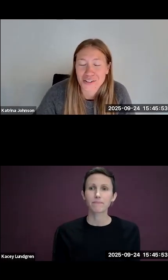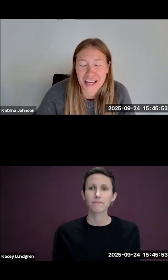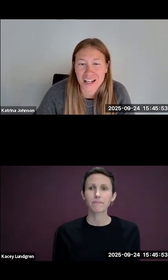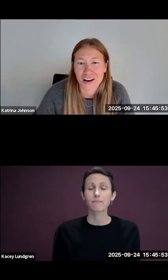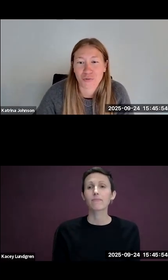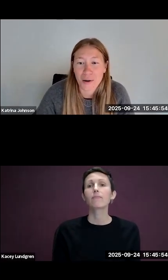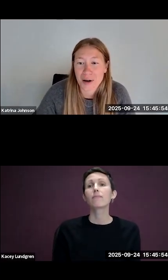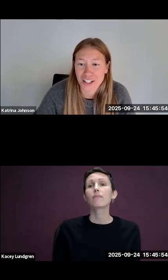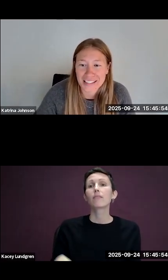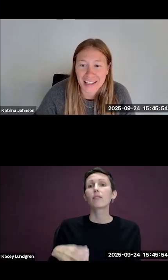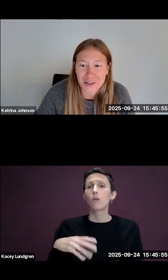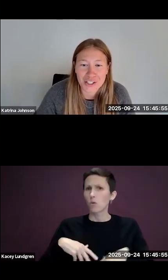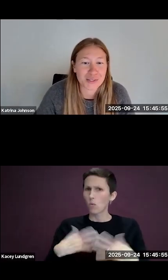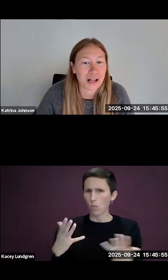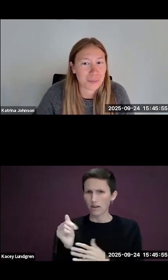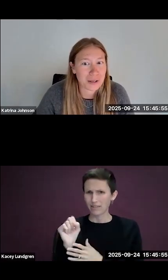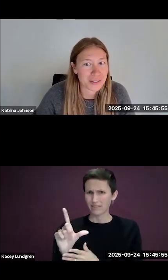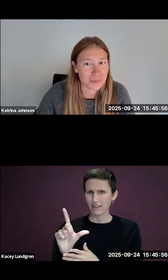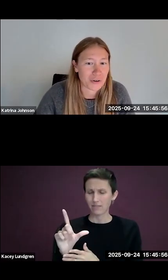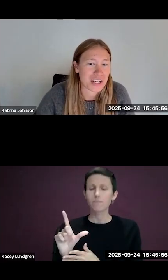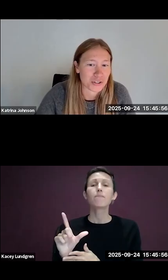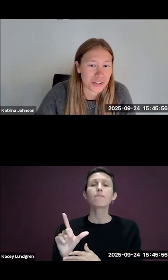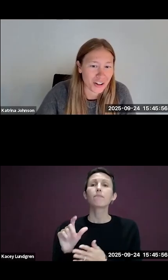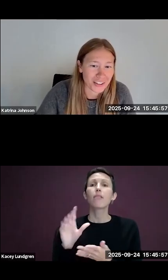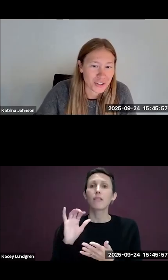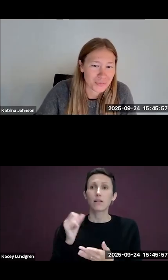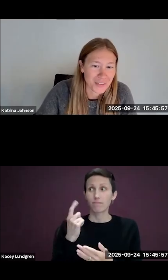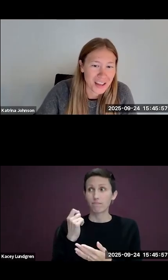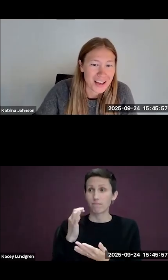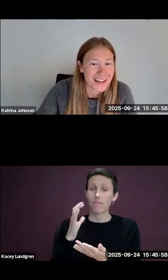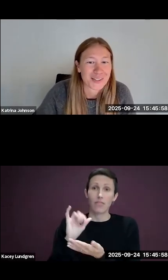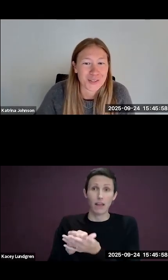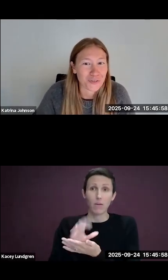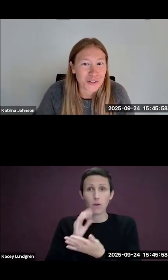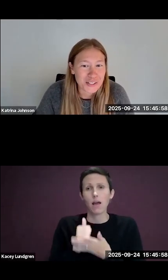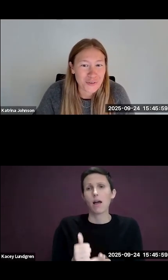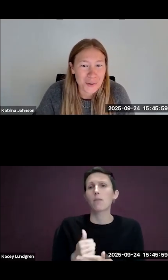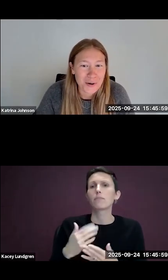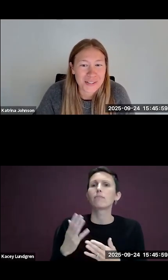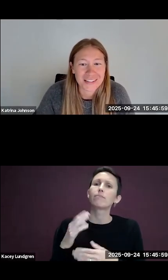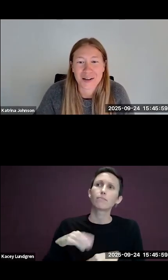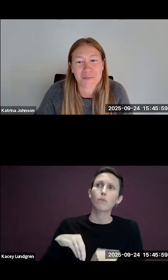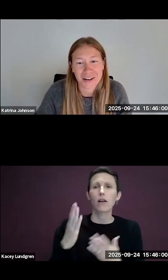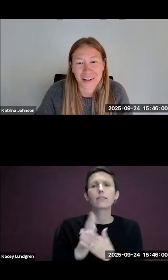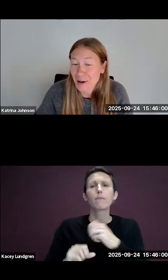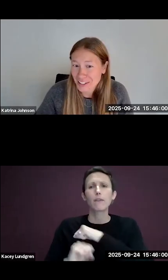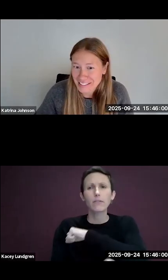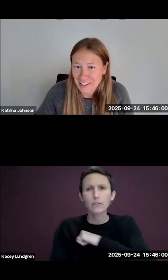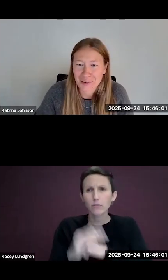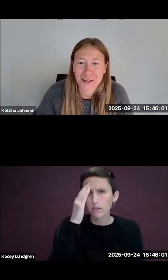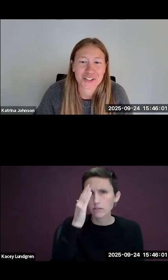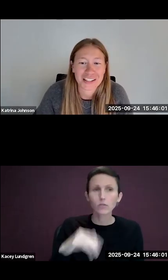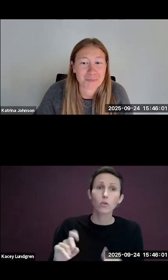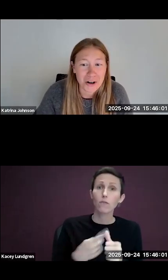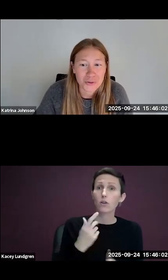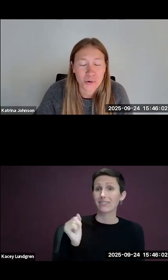Providing an understanding of what American Sign Language is will help build some foundational knowledge. So, first and foremost, American